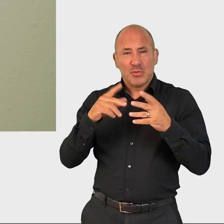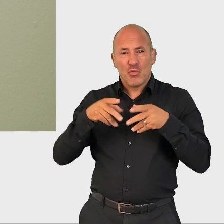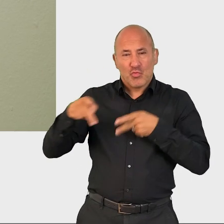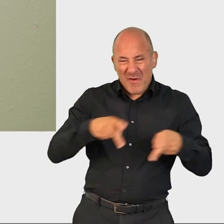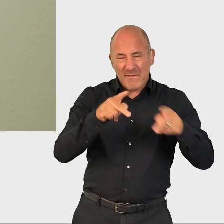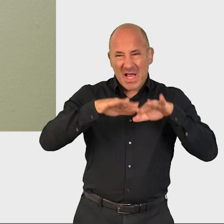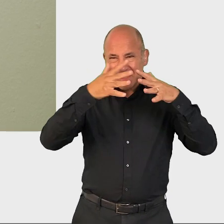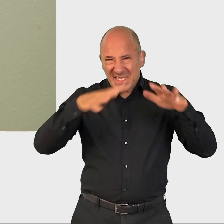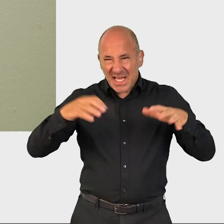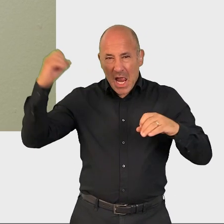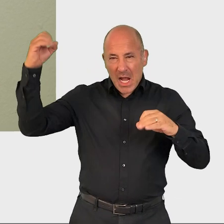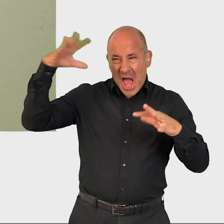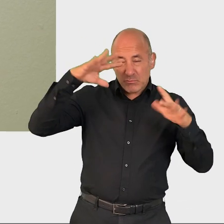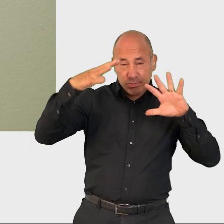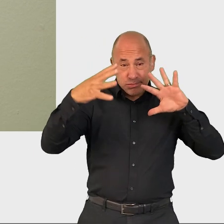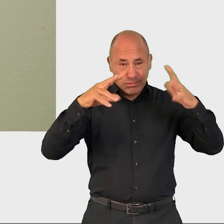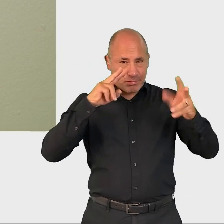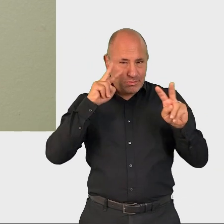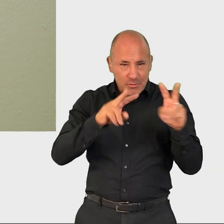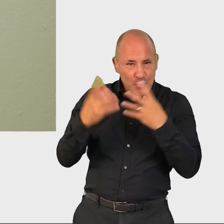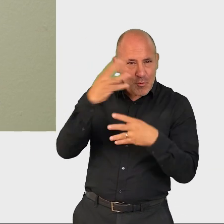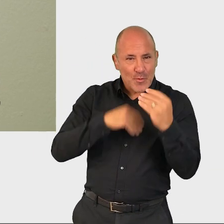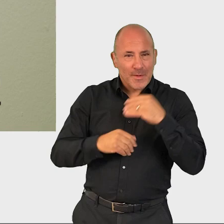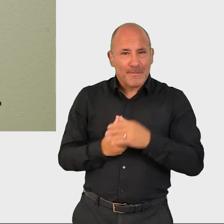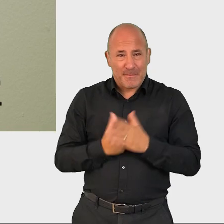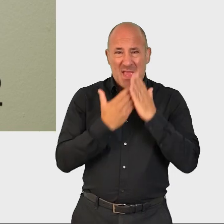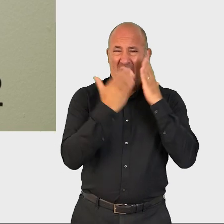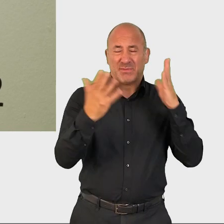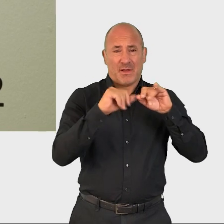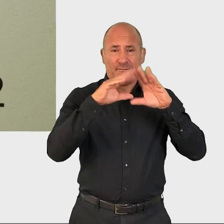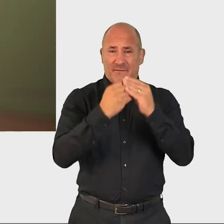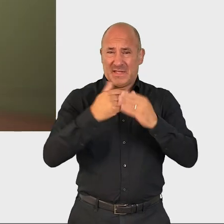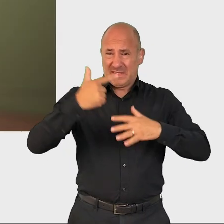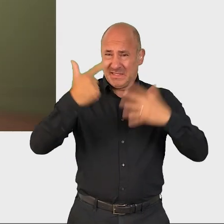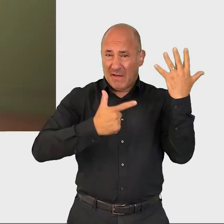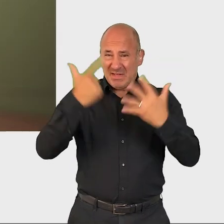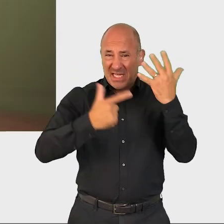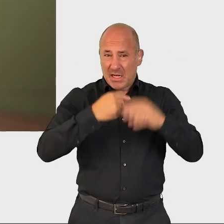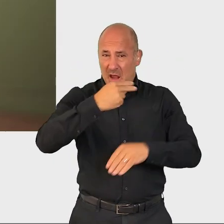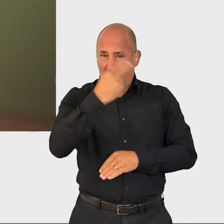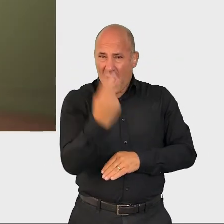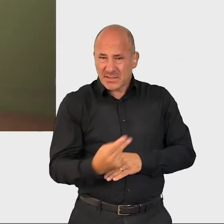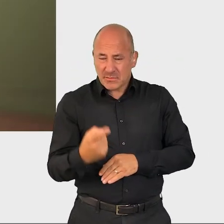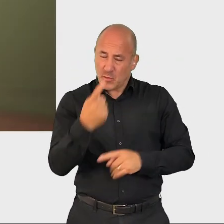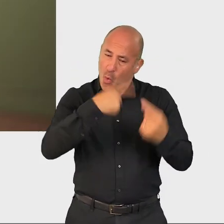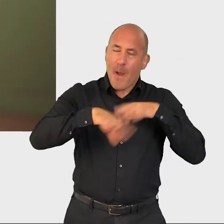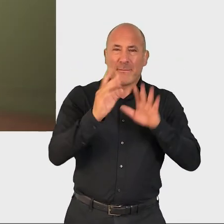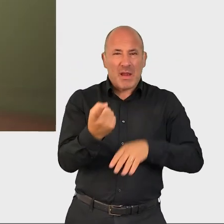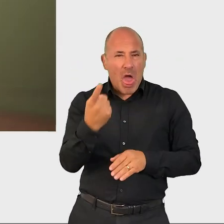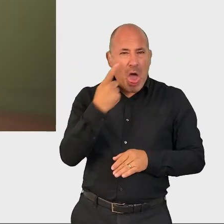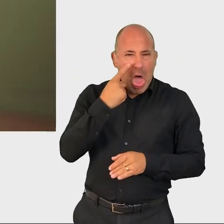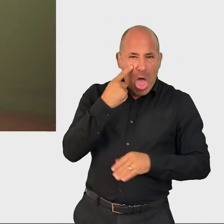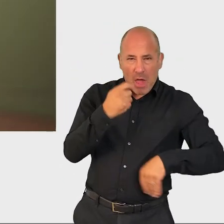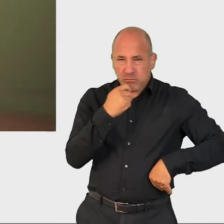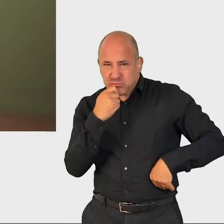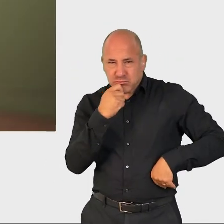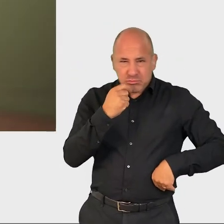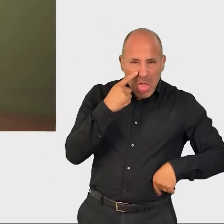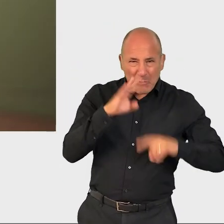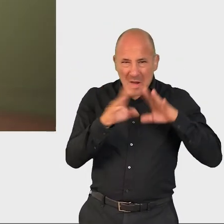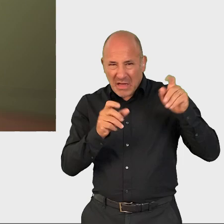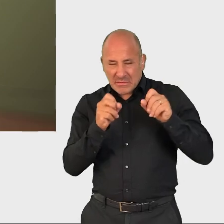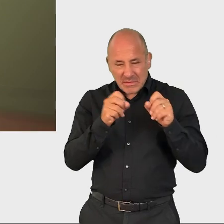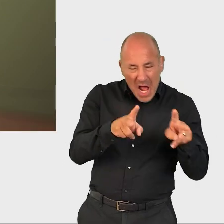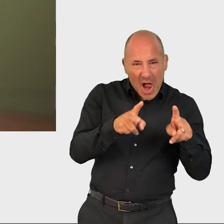the shifting light over rivers and seas. The exhibition features 17 artists who experimented with subject